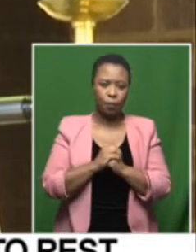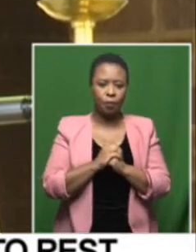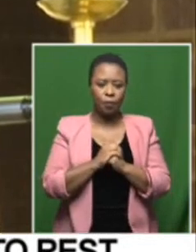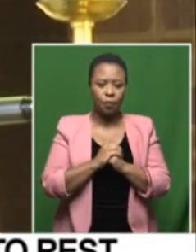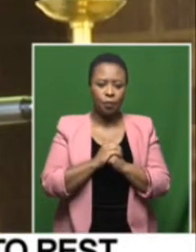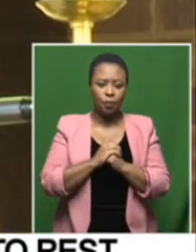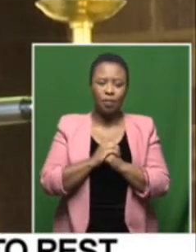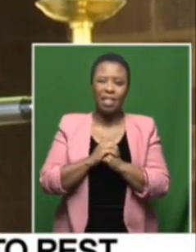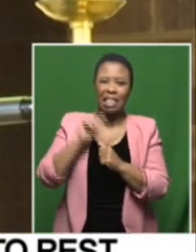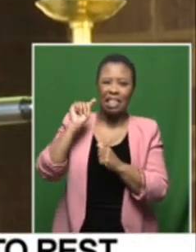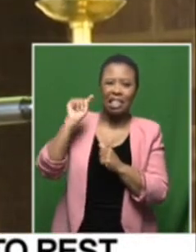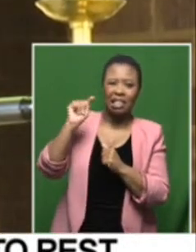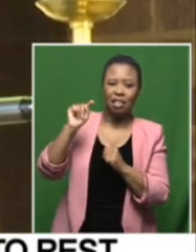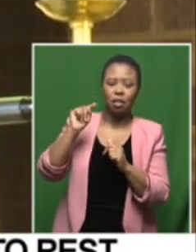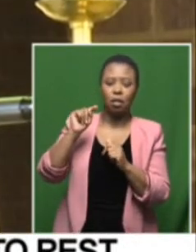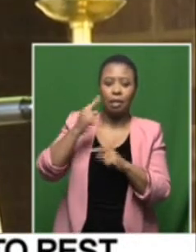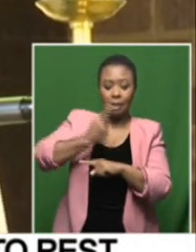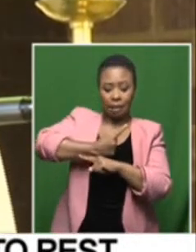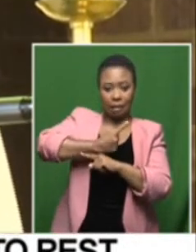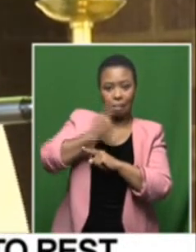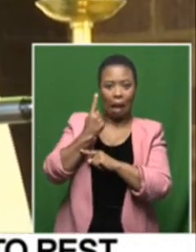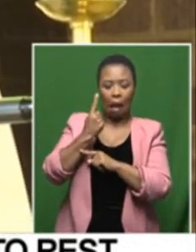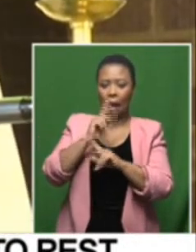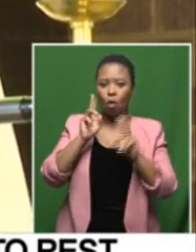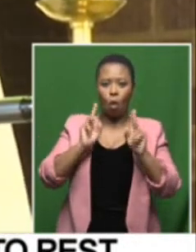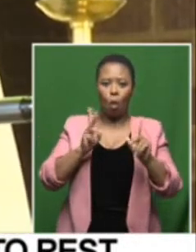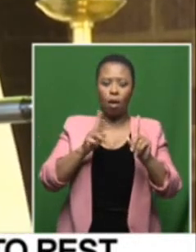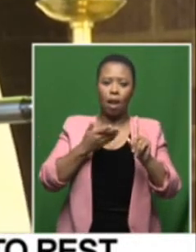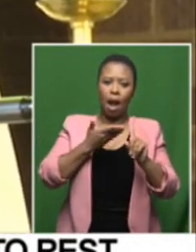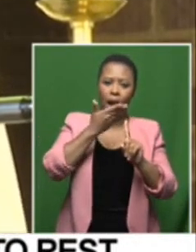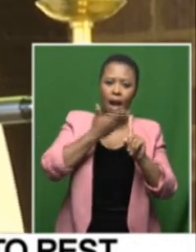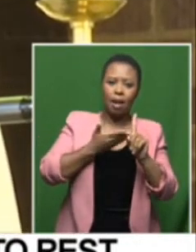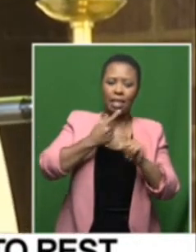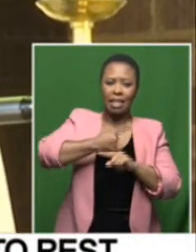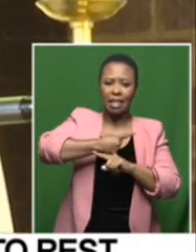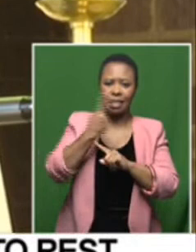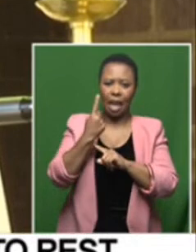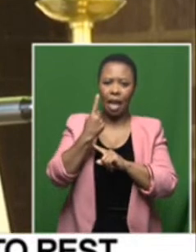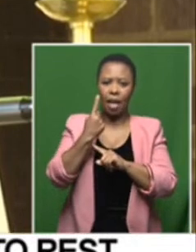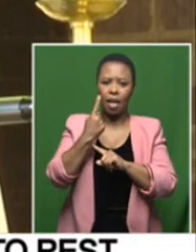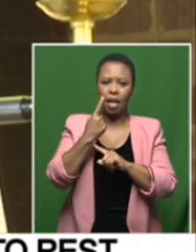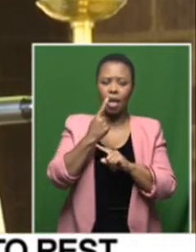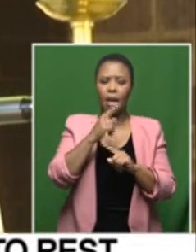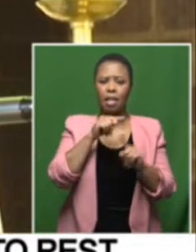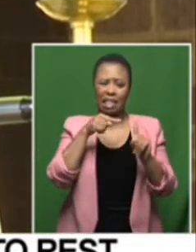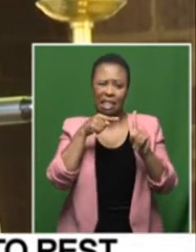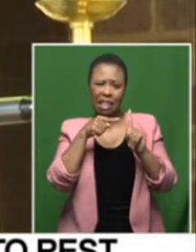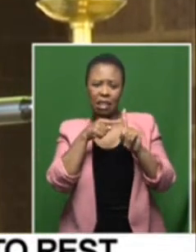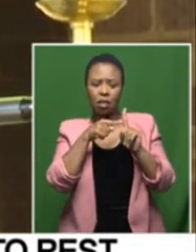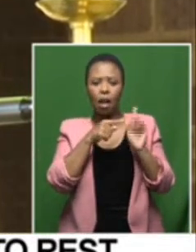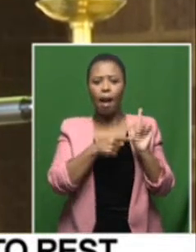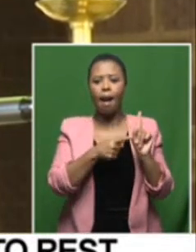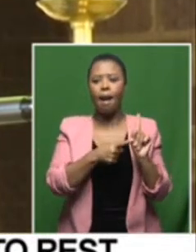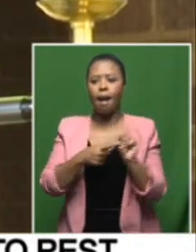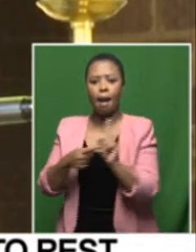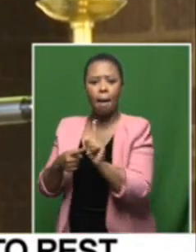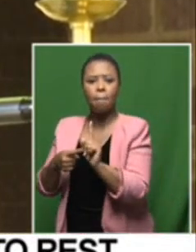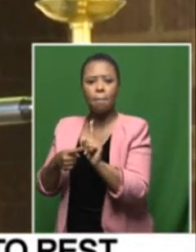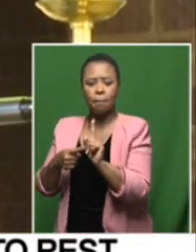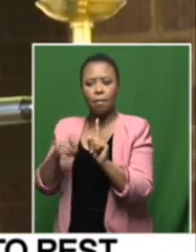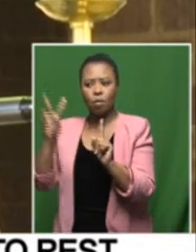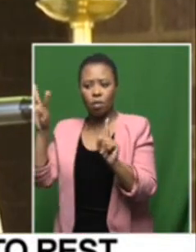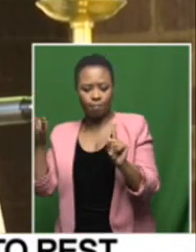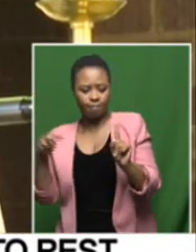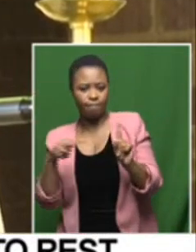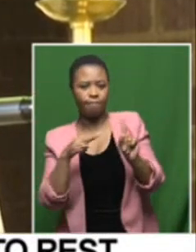one ordinary August day, a meteor came our way, and upon seeing her, we